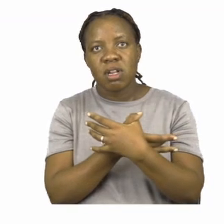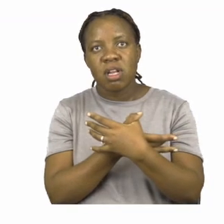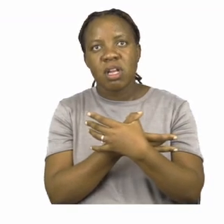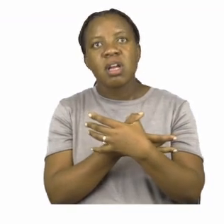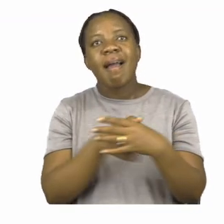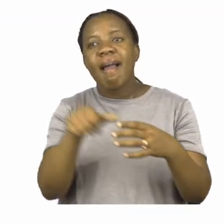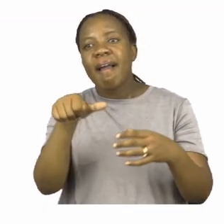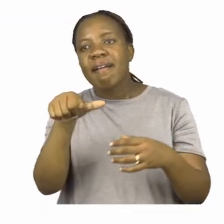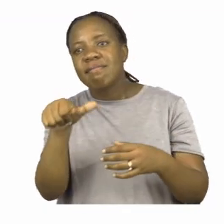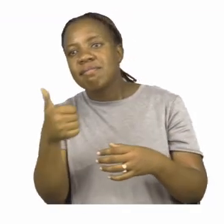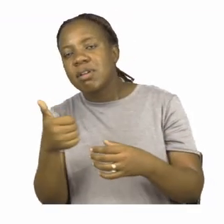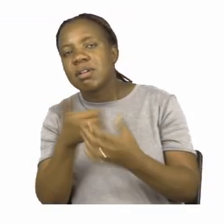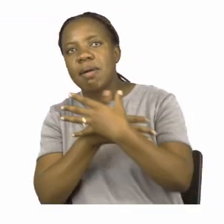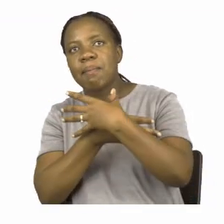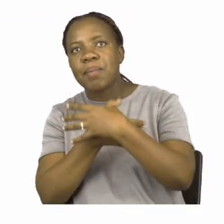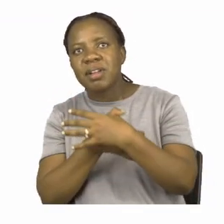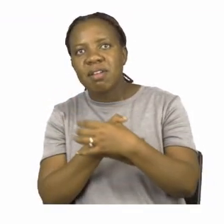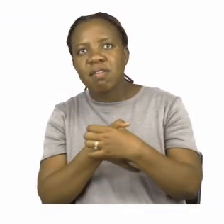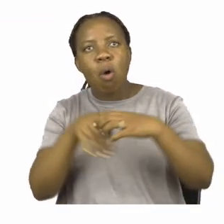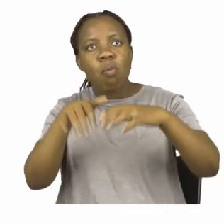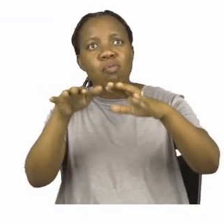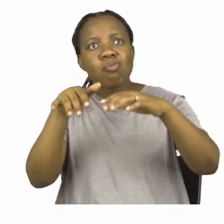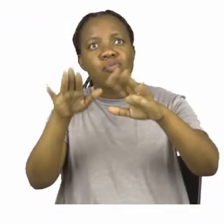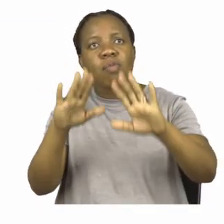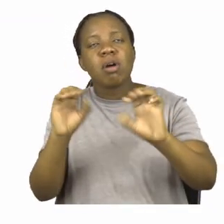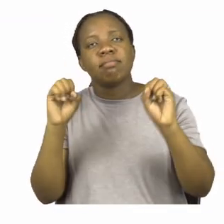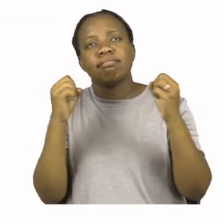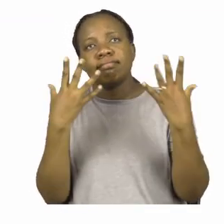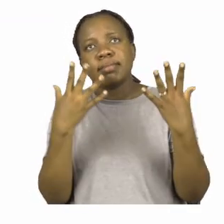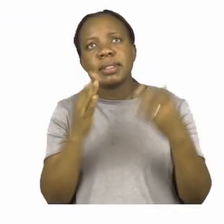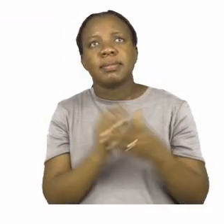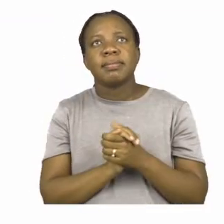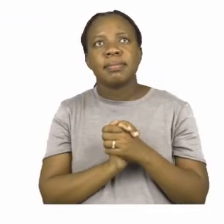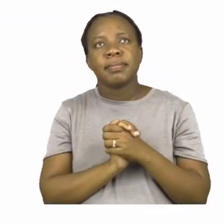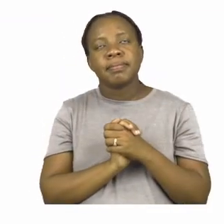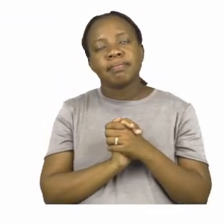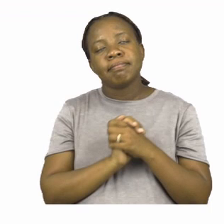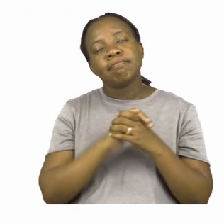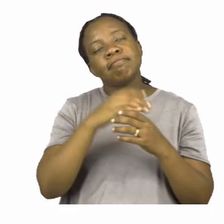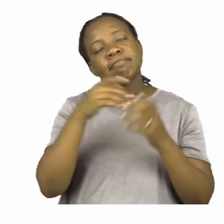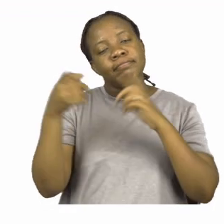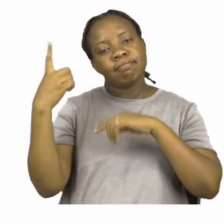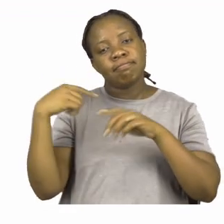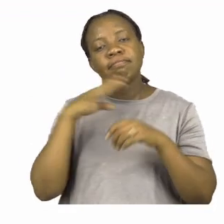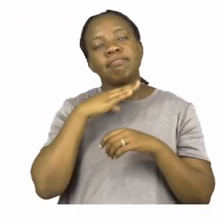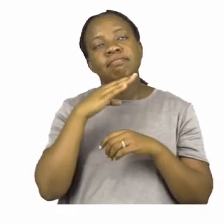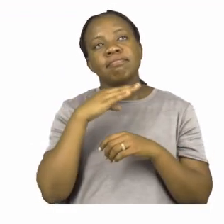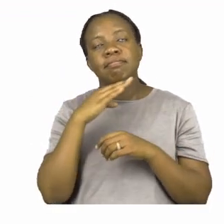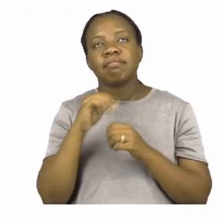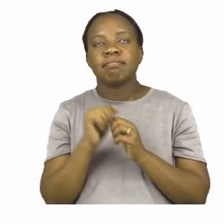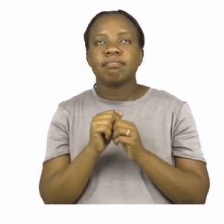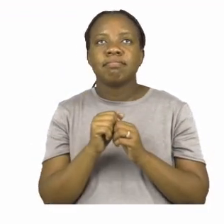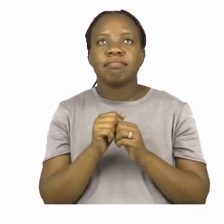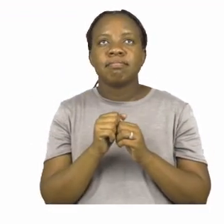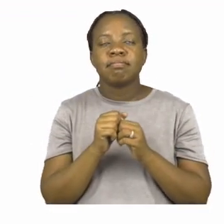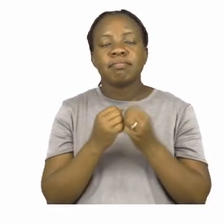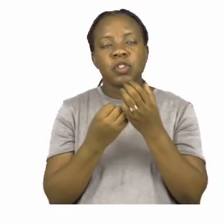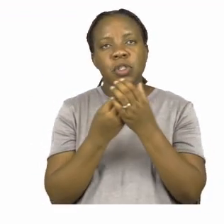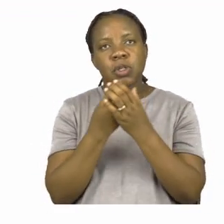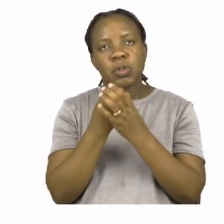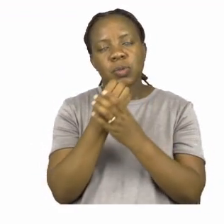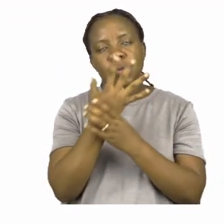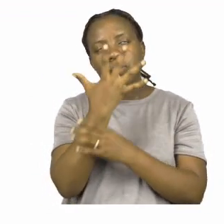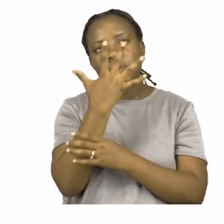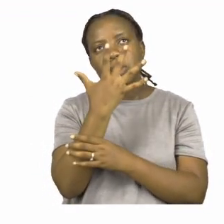time. This story is about spring. I like